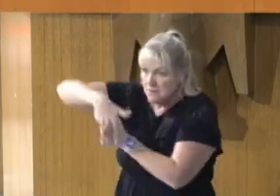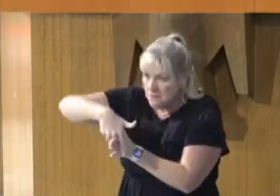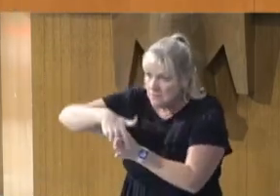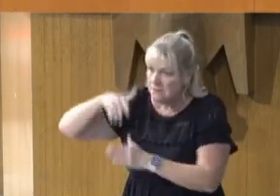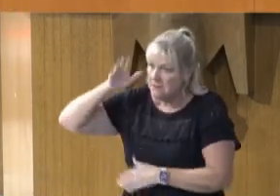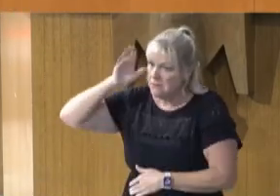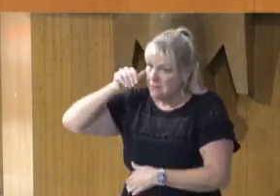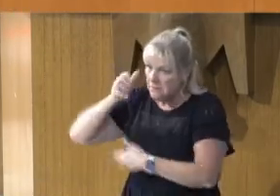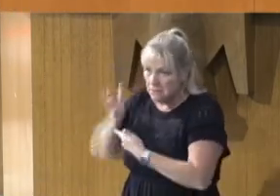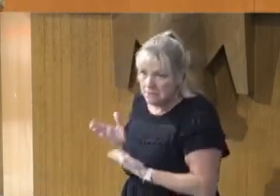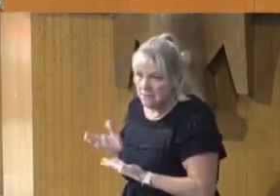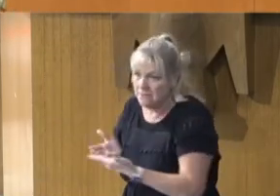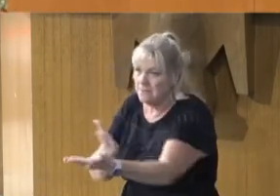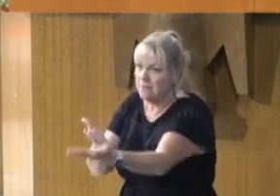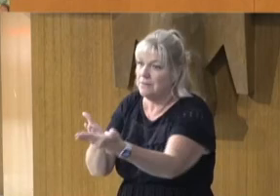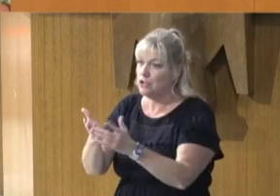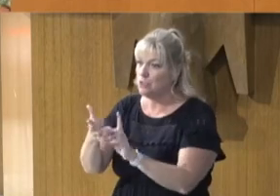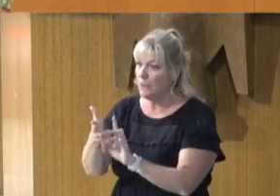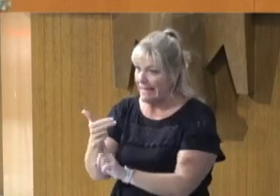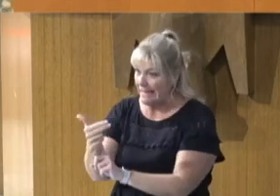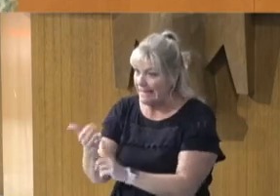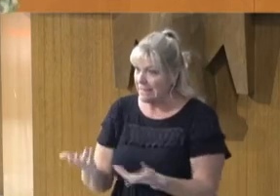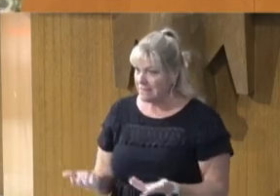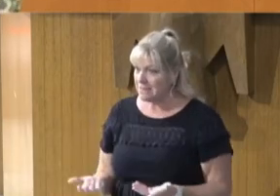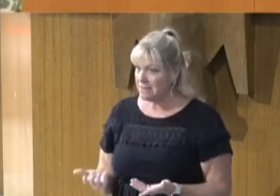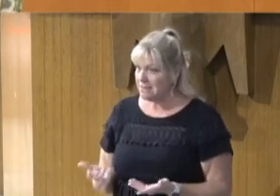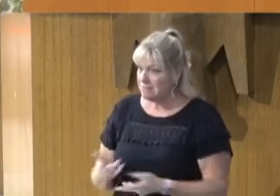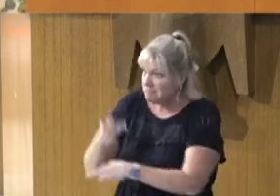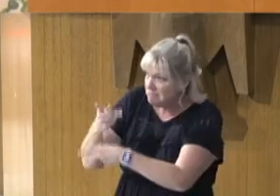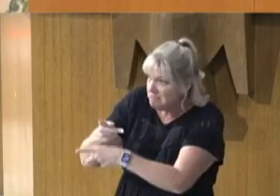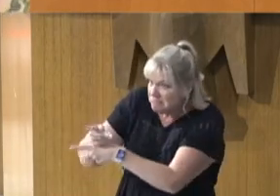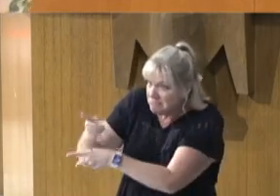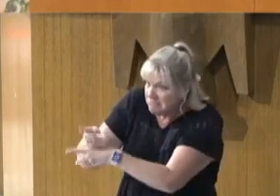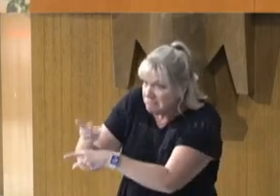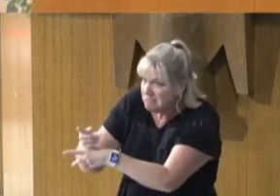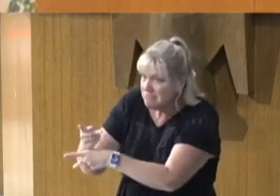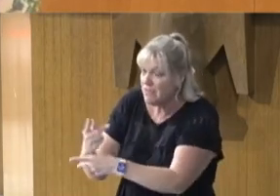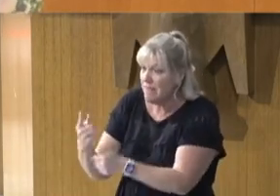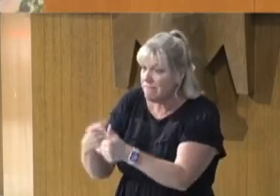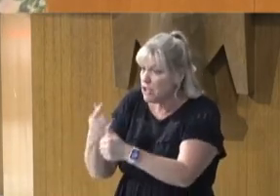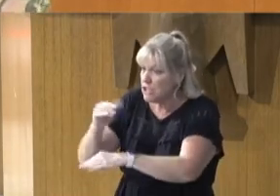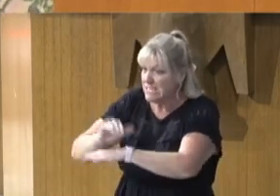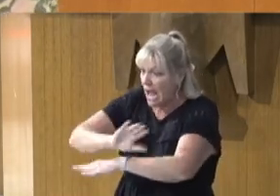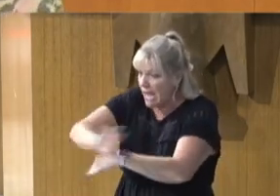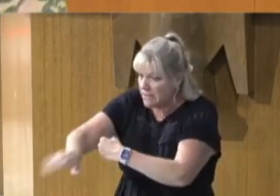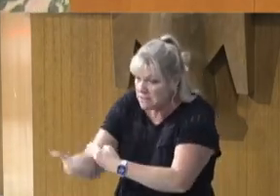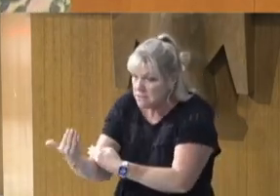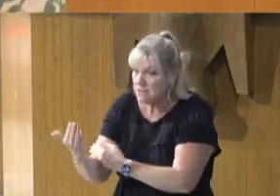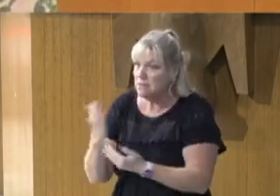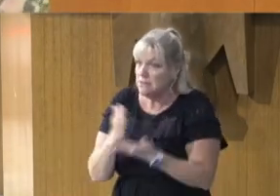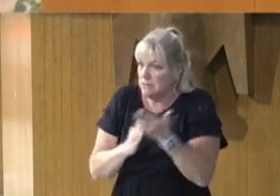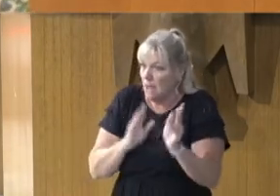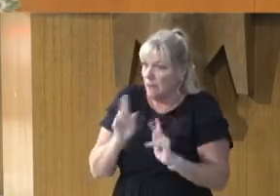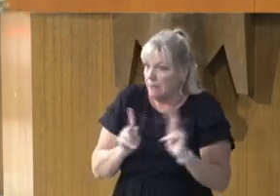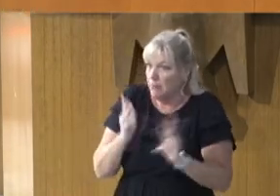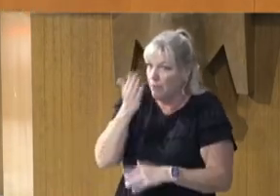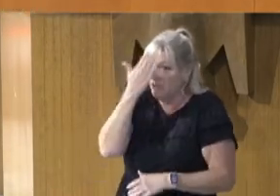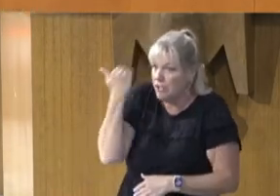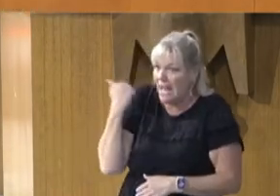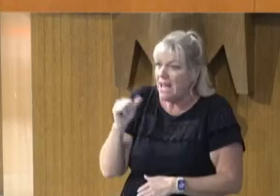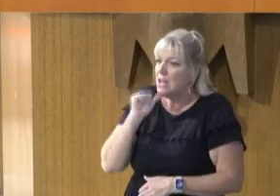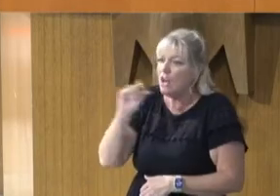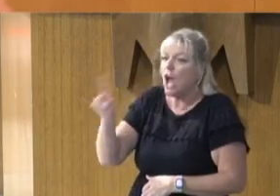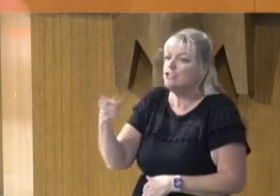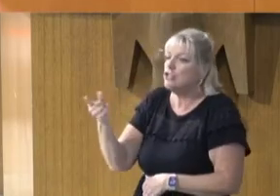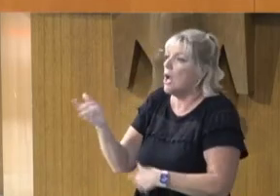and he takes him to an inn, and he cares for him that whole first night. I think sometimes we forget that part of the story. He doesn't just